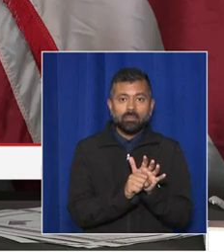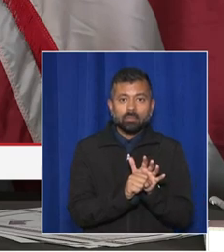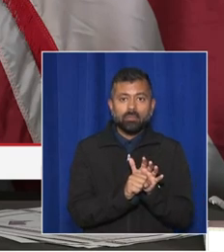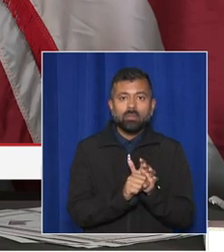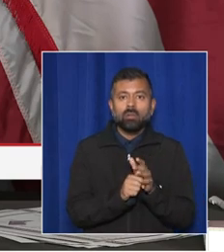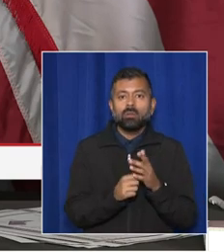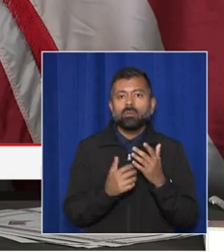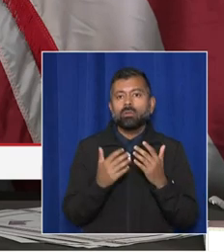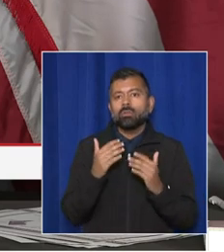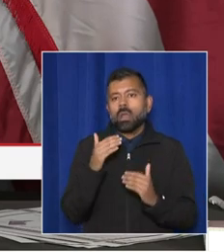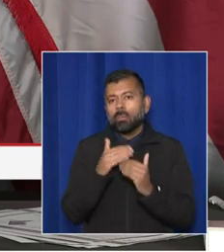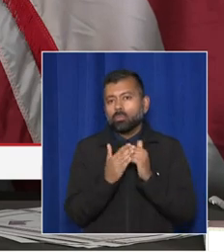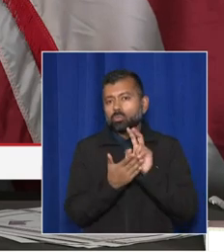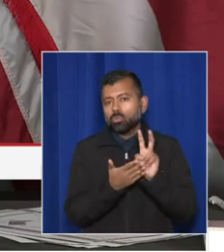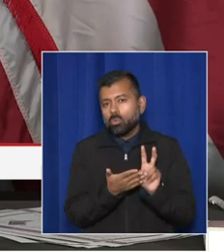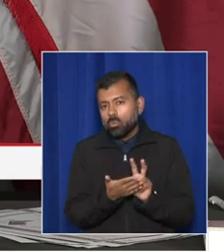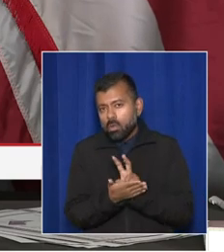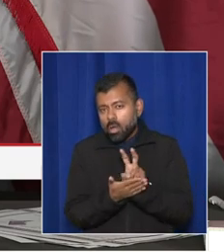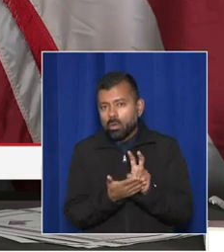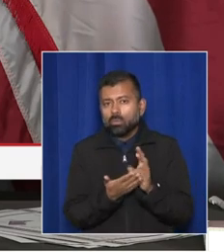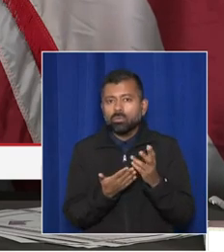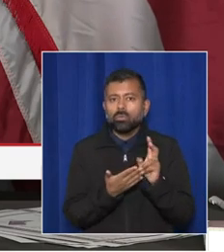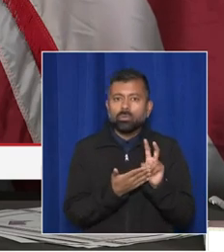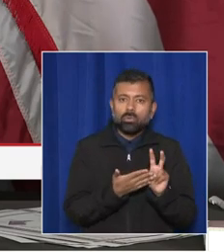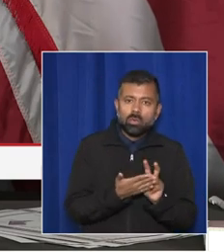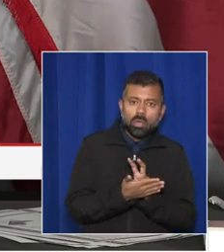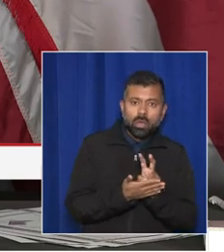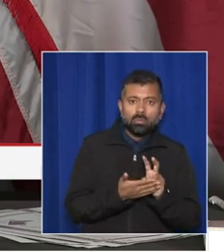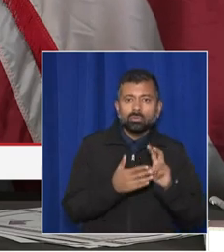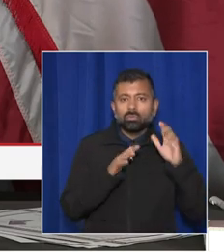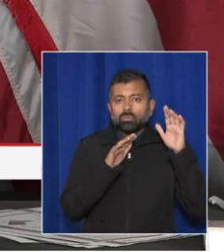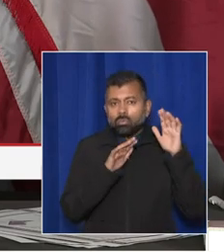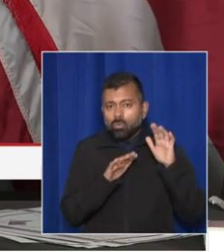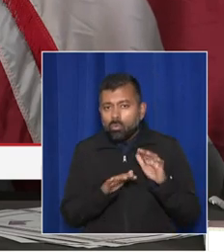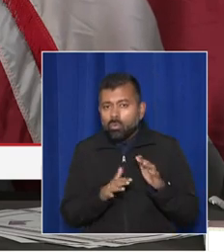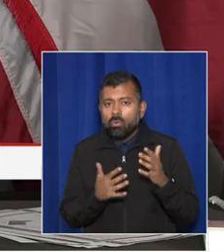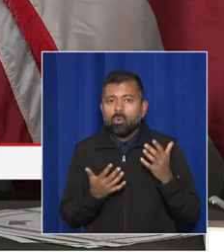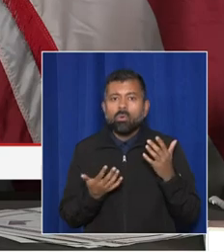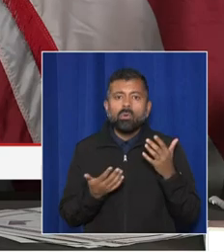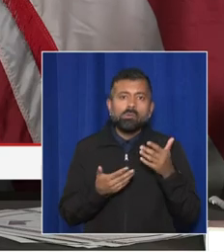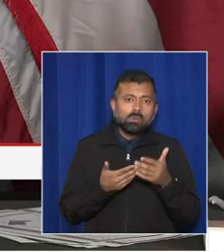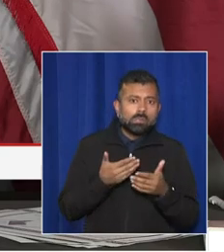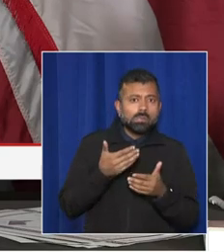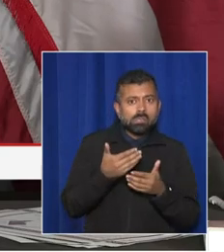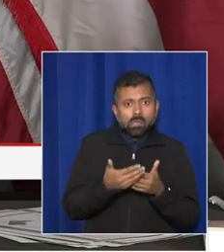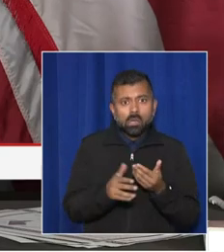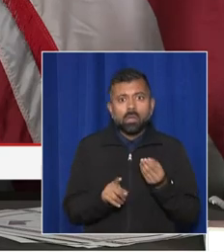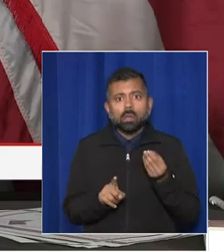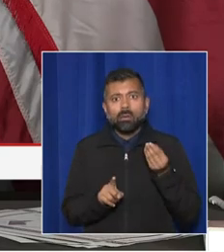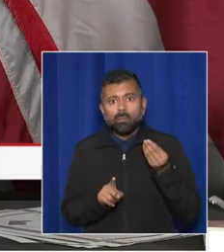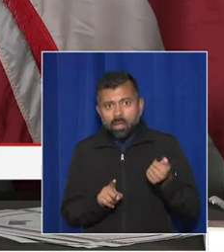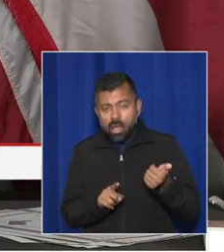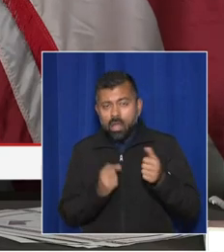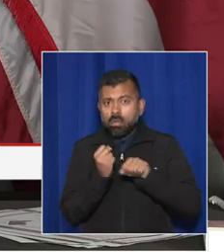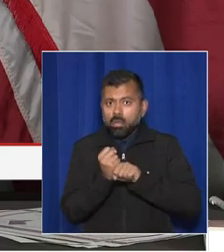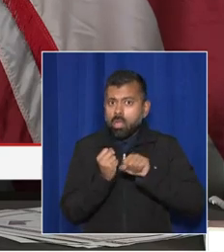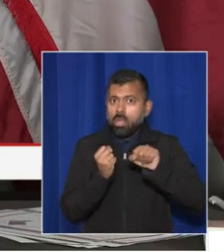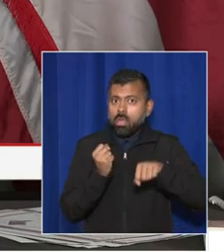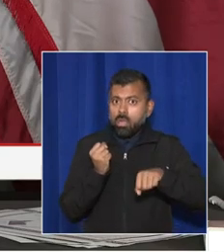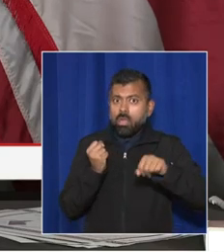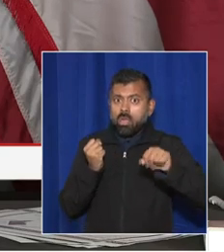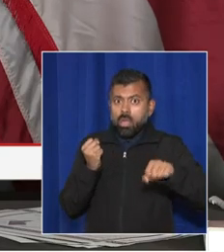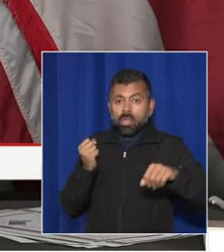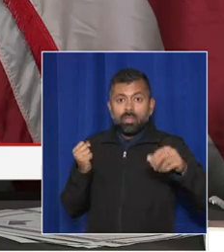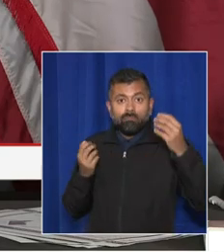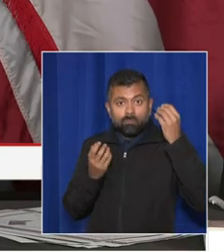an hour and a half, 2 hours to file your claim with all of the tedious questions and pieces of information you need. Now we're down